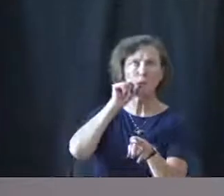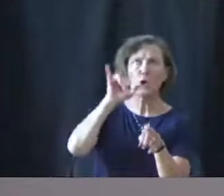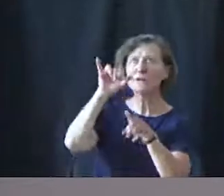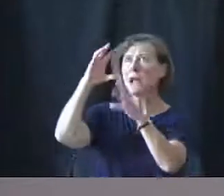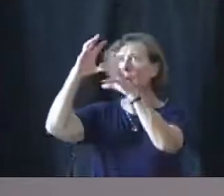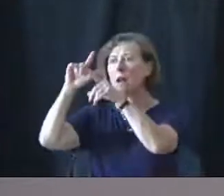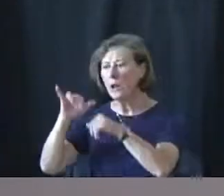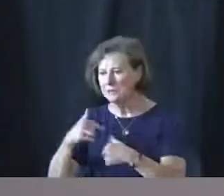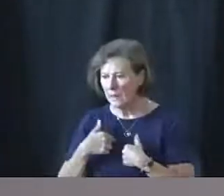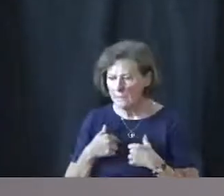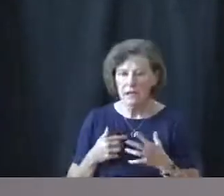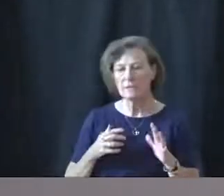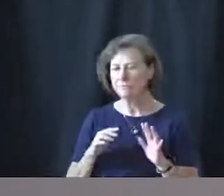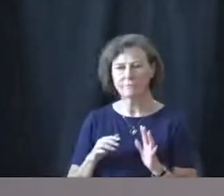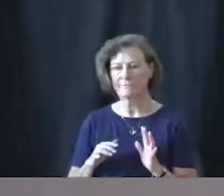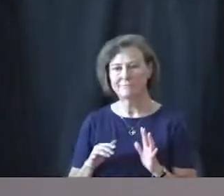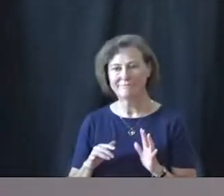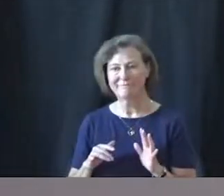do I.